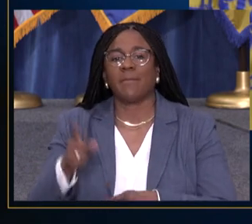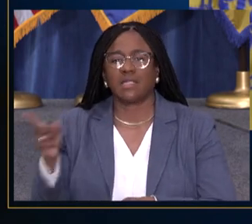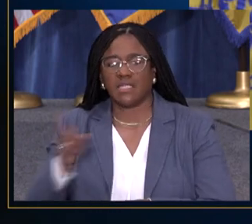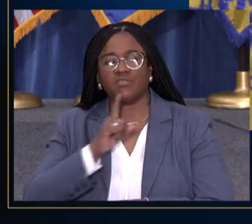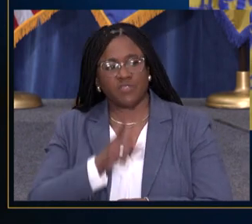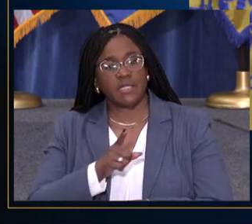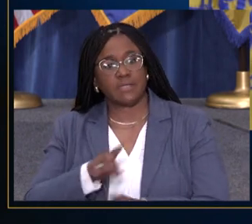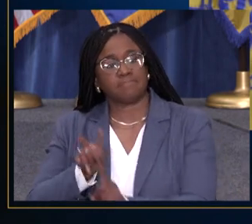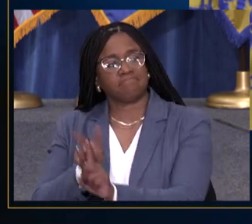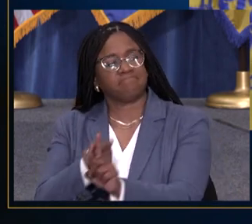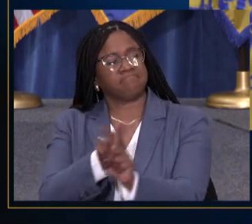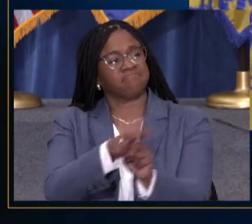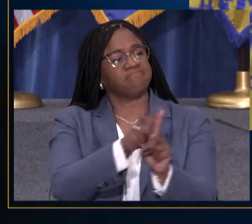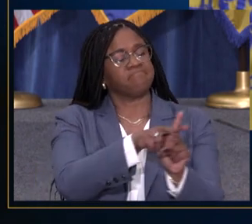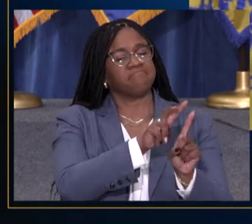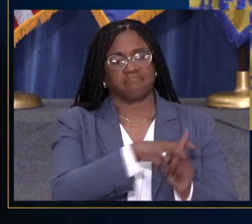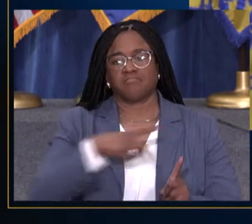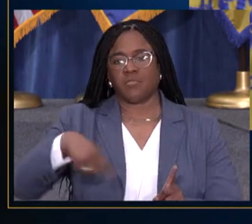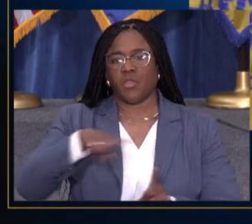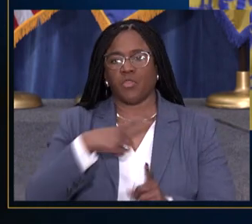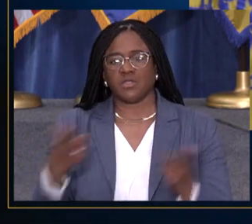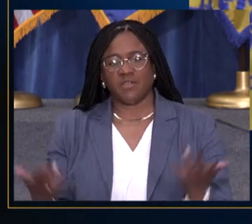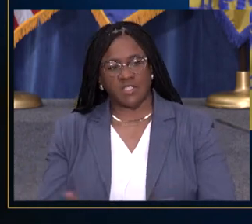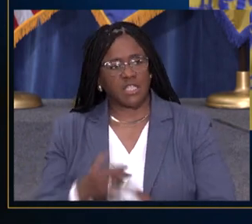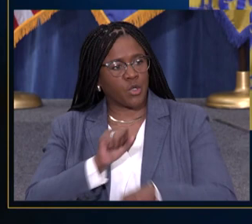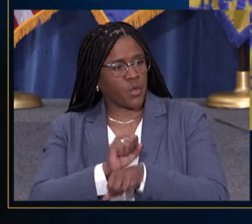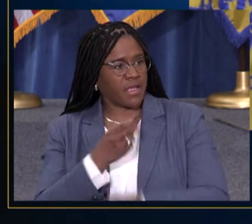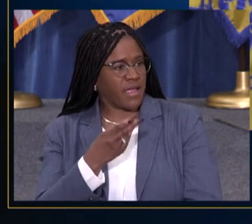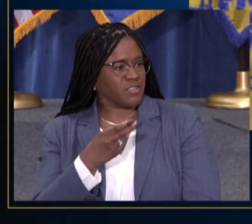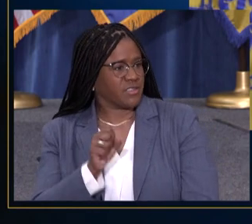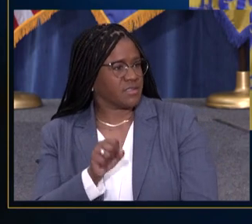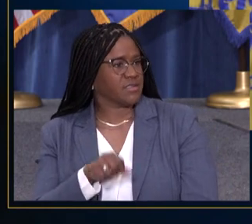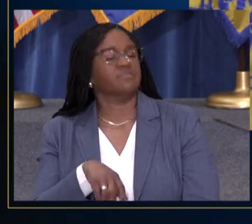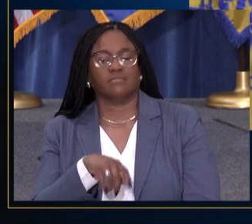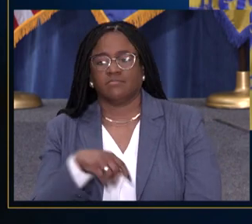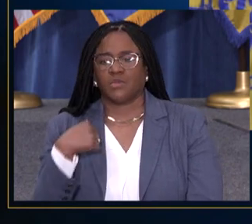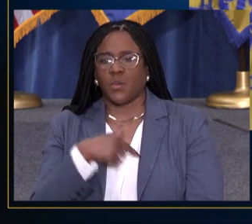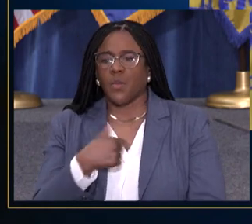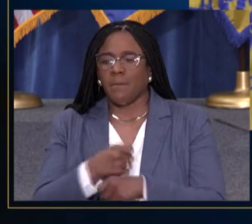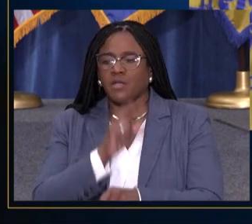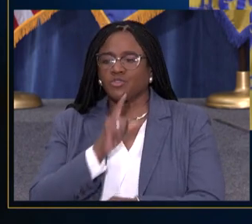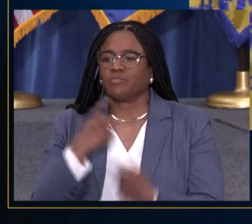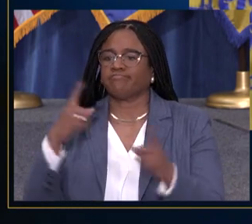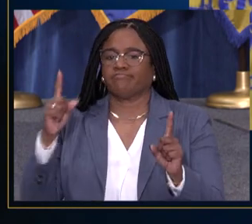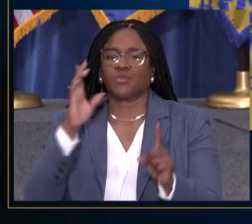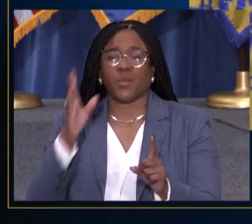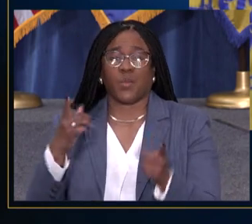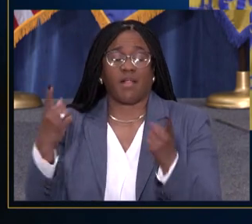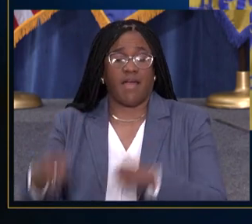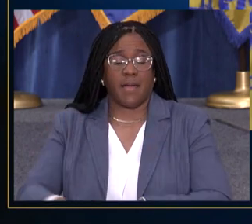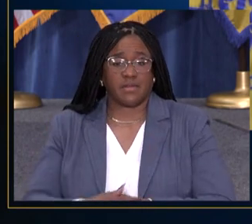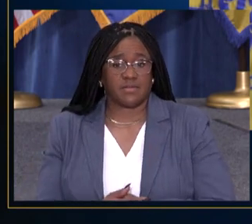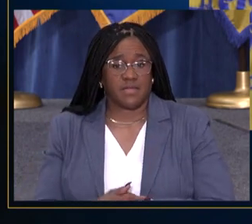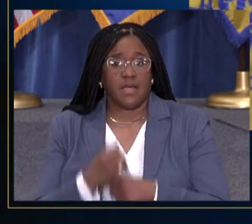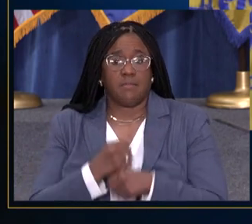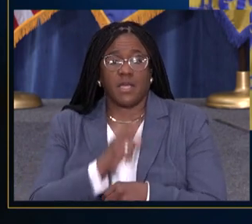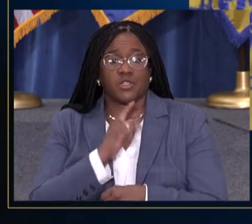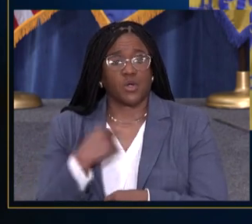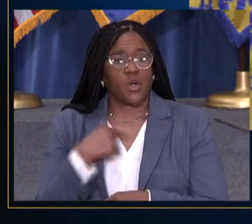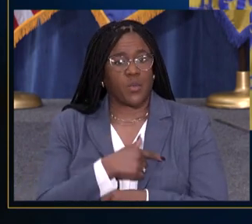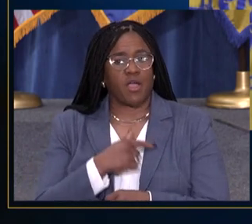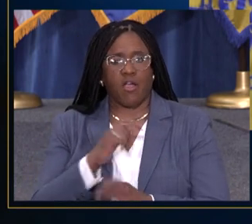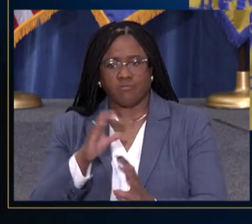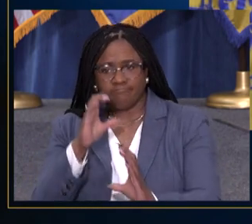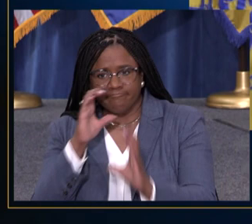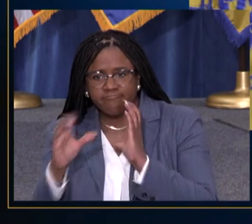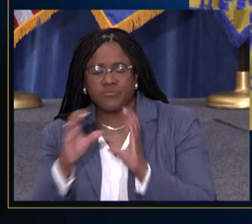charges those of us that are here working at HHS with making sure that it happens, and for making sure that we are